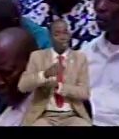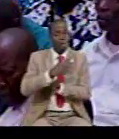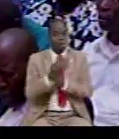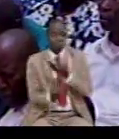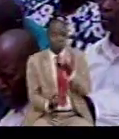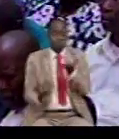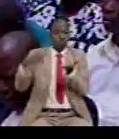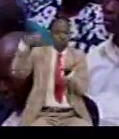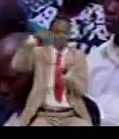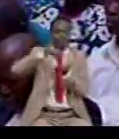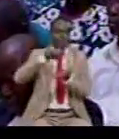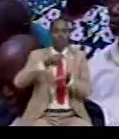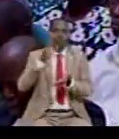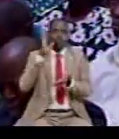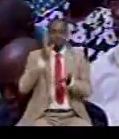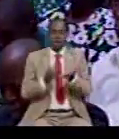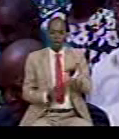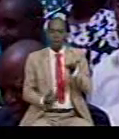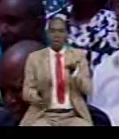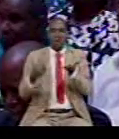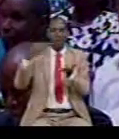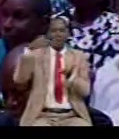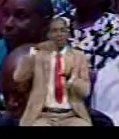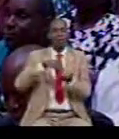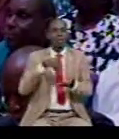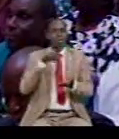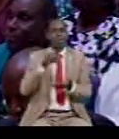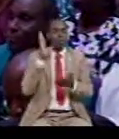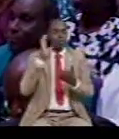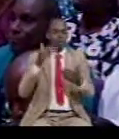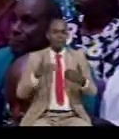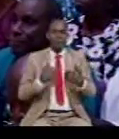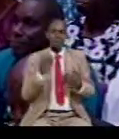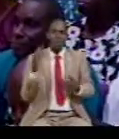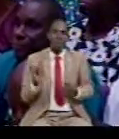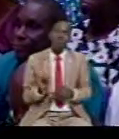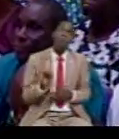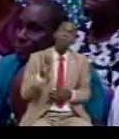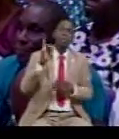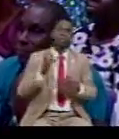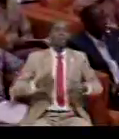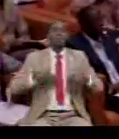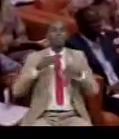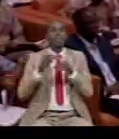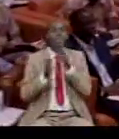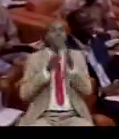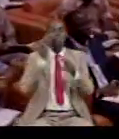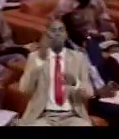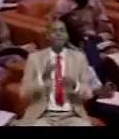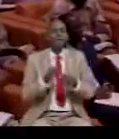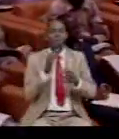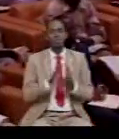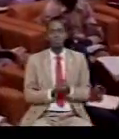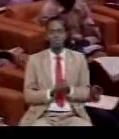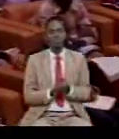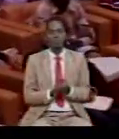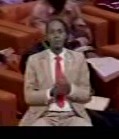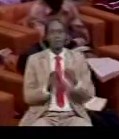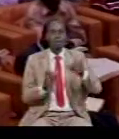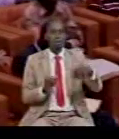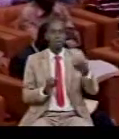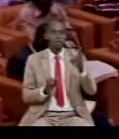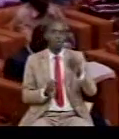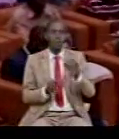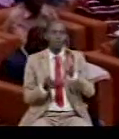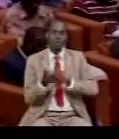will rise up and you will have everlasting life in Jesus' name. Look at John